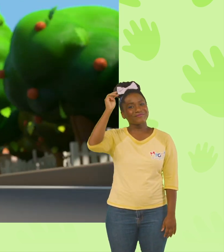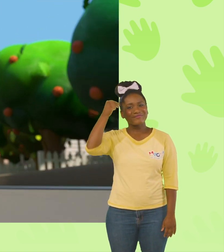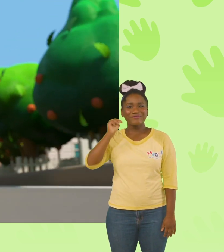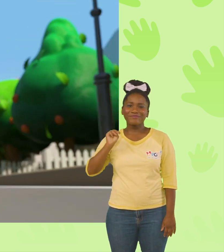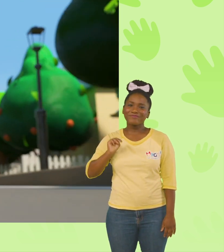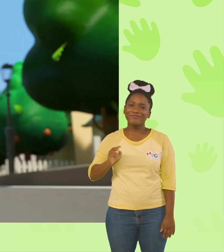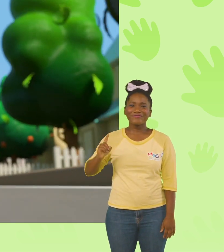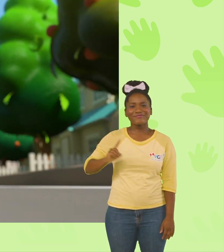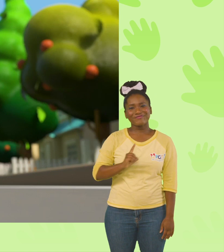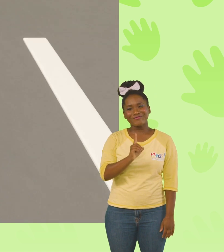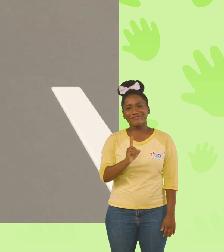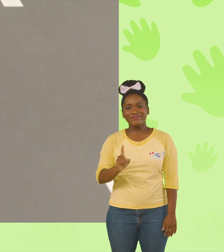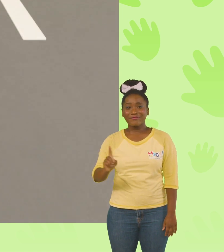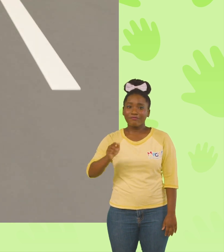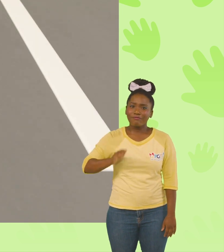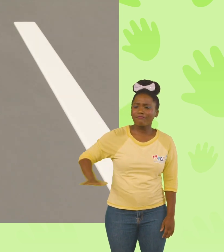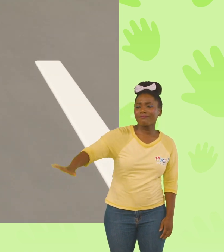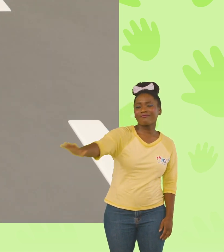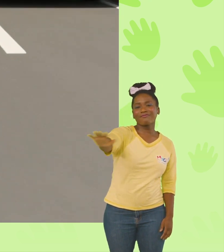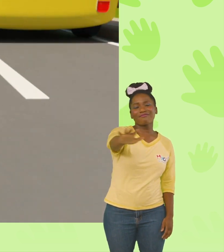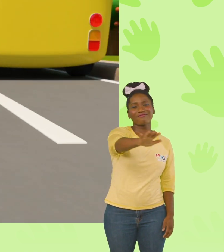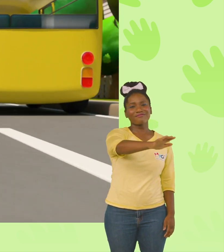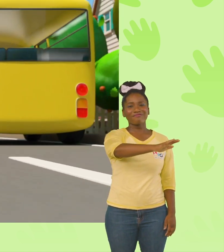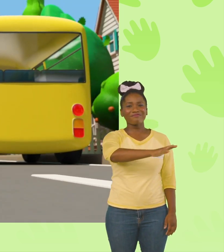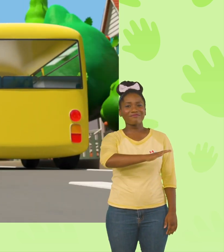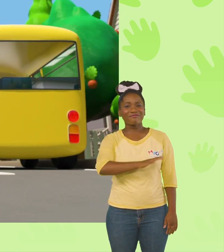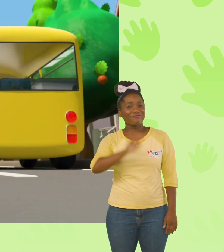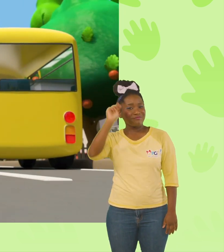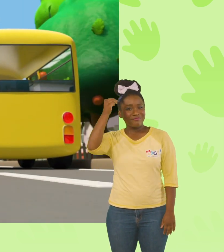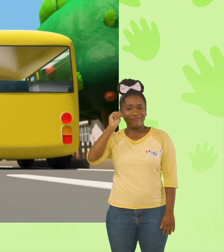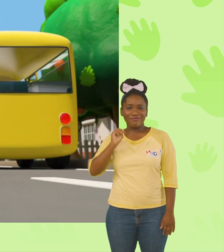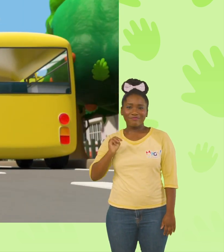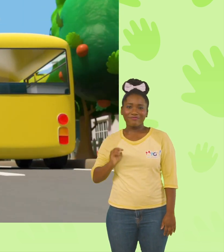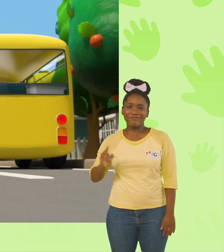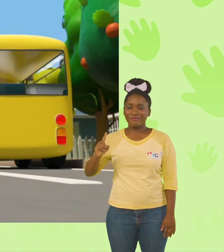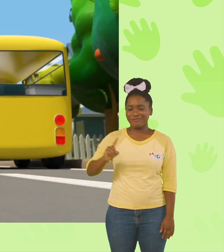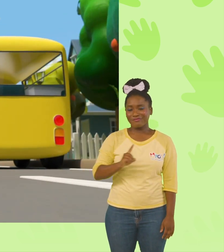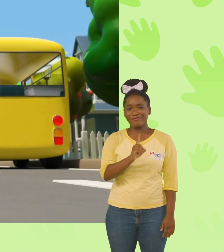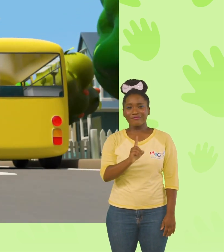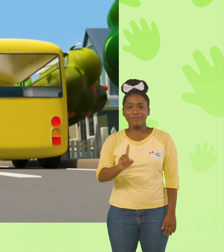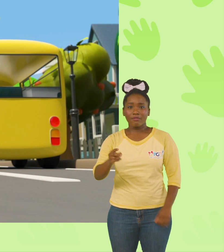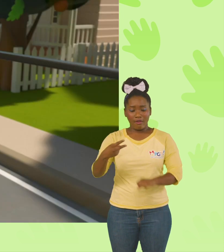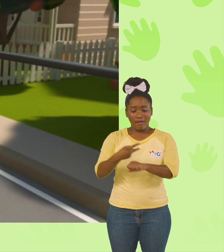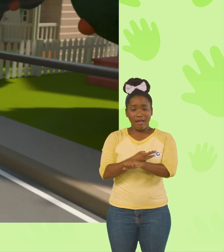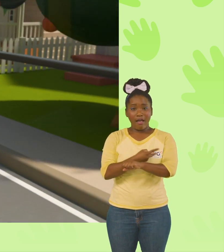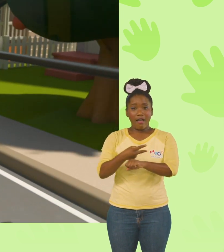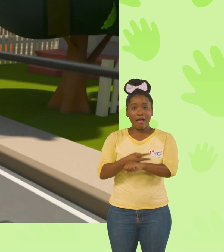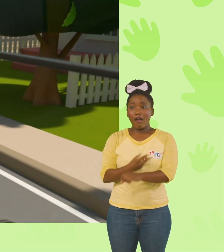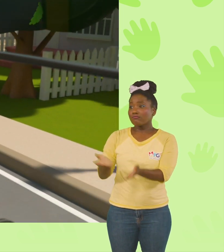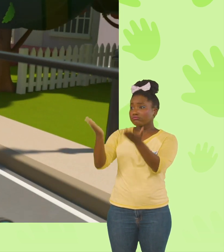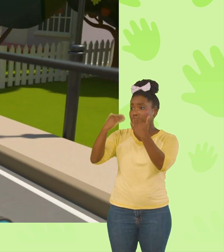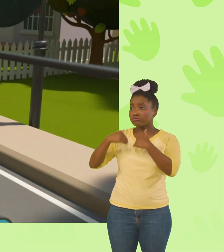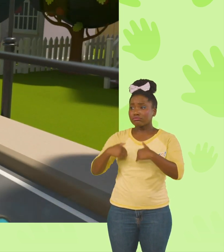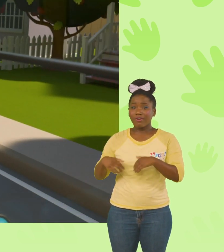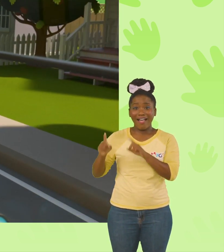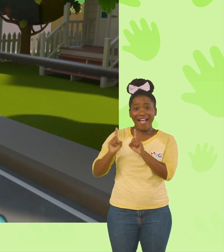went, Mary went. Everywhere that Mary went, the lamb